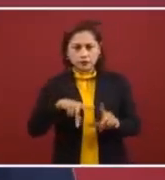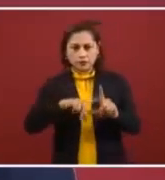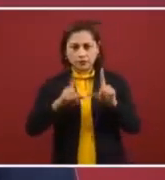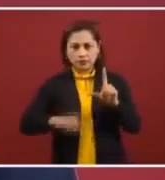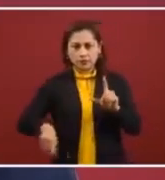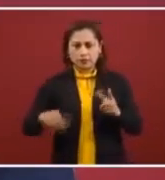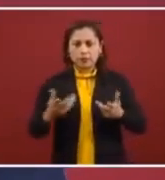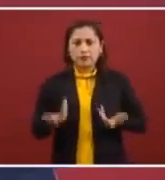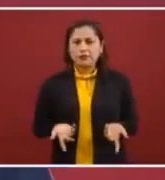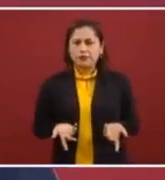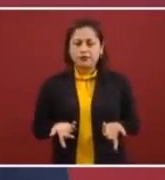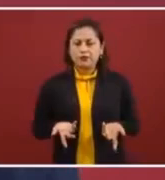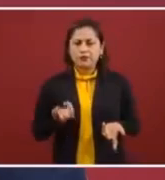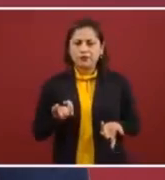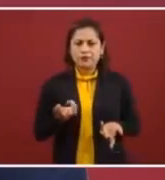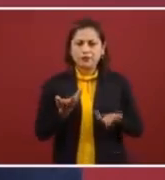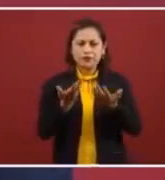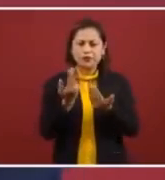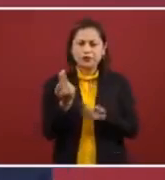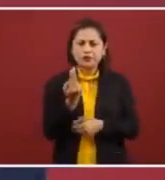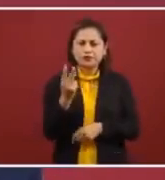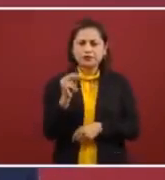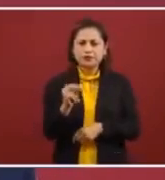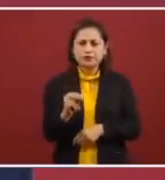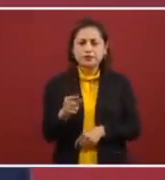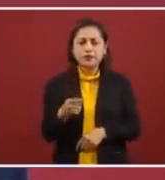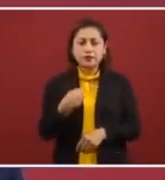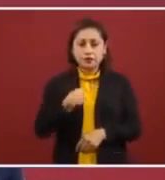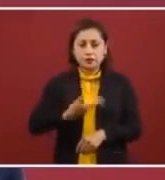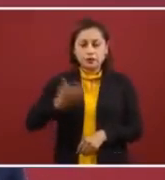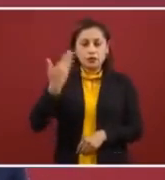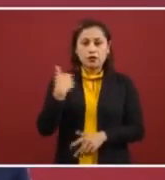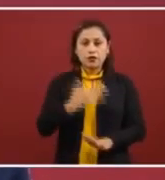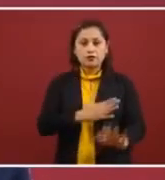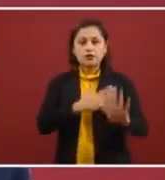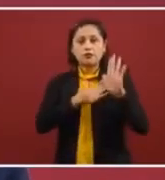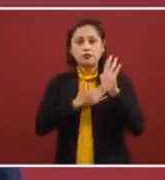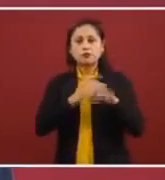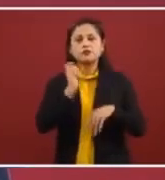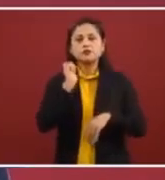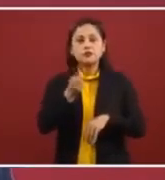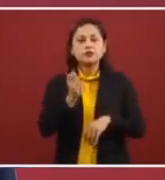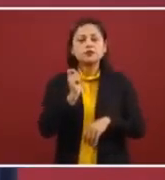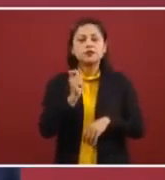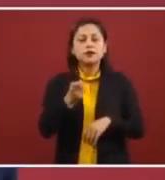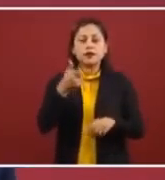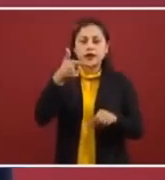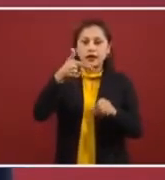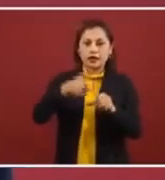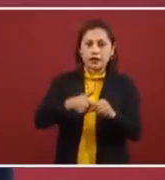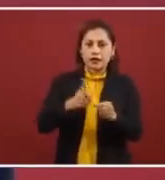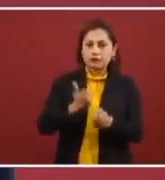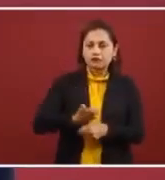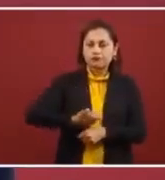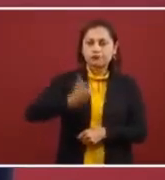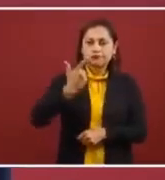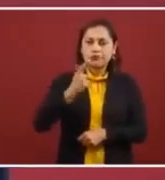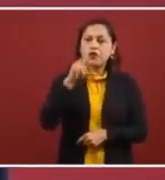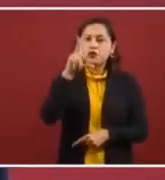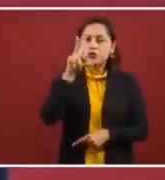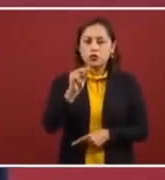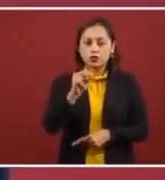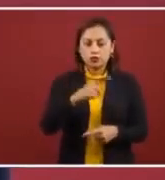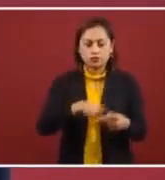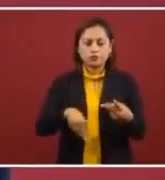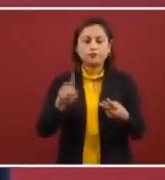That was the commitment, that we would not increase the taxes of, the prices